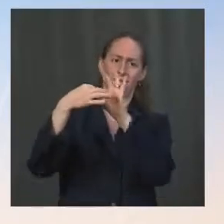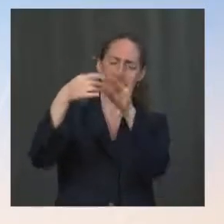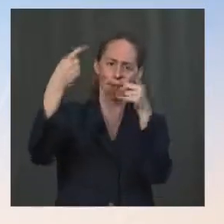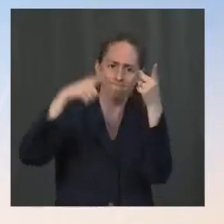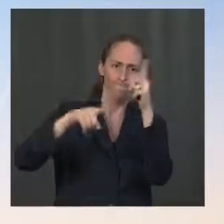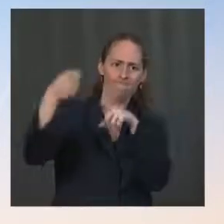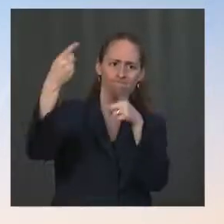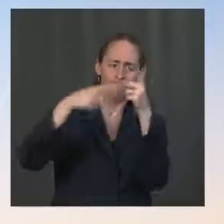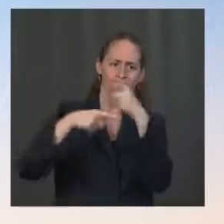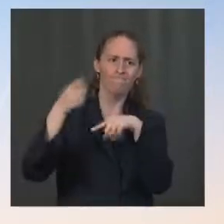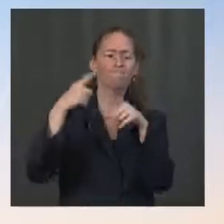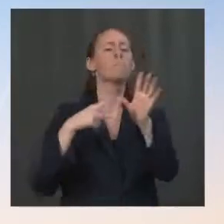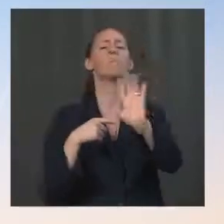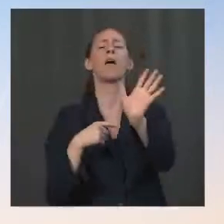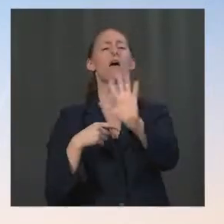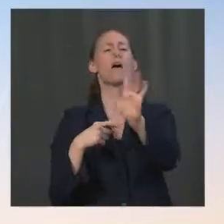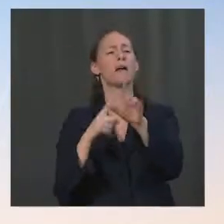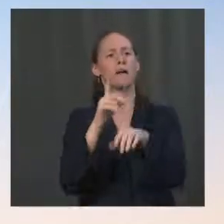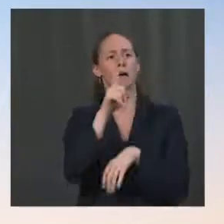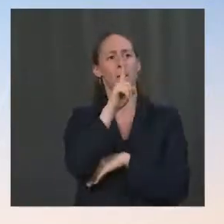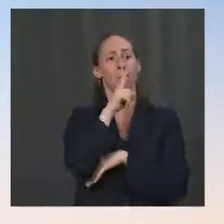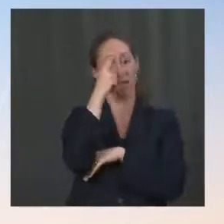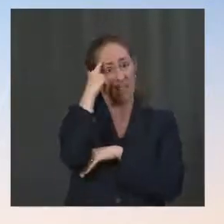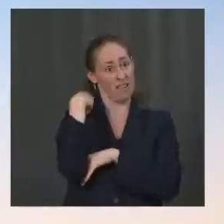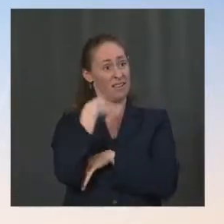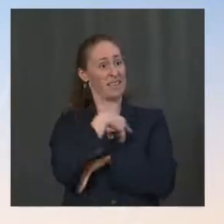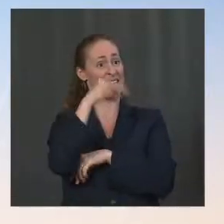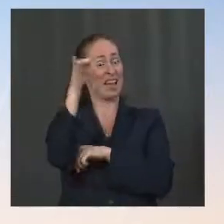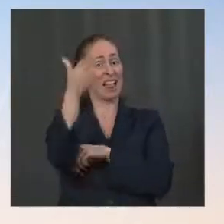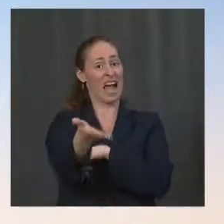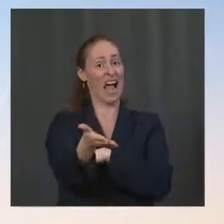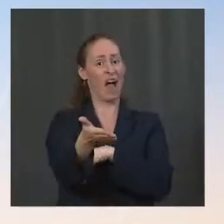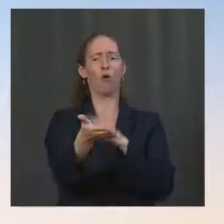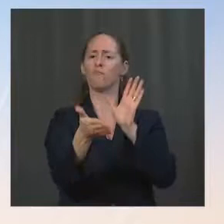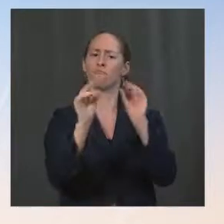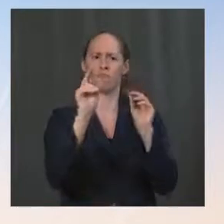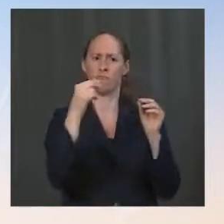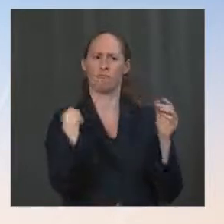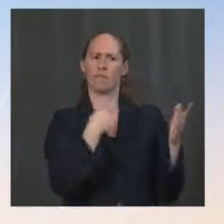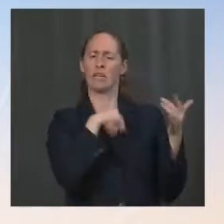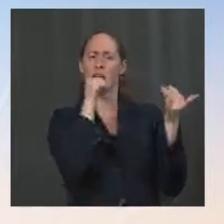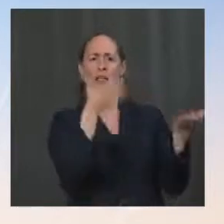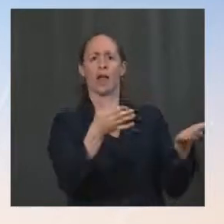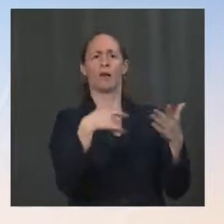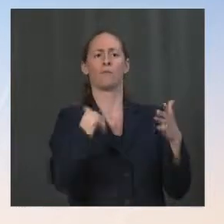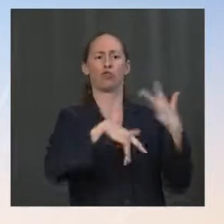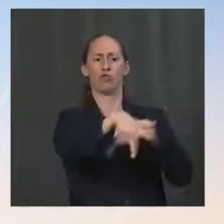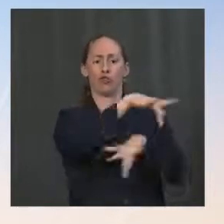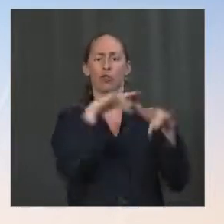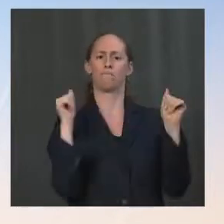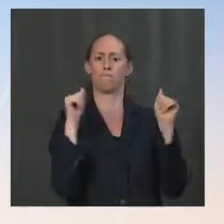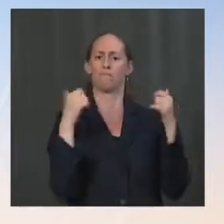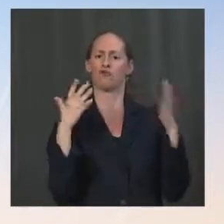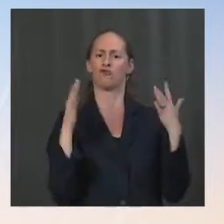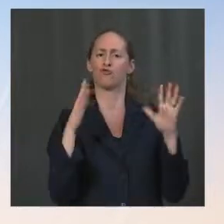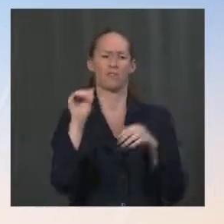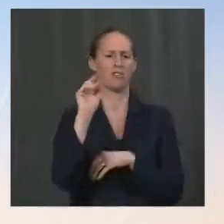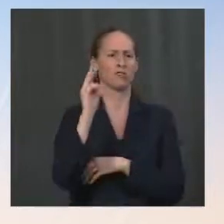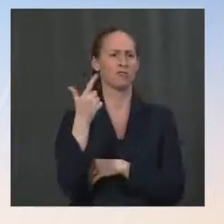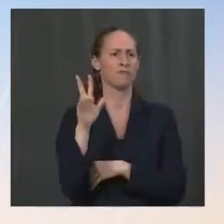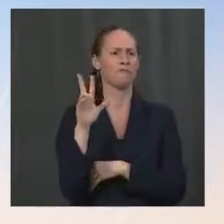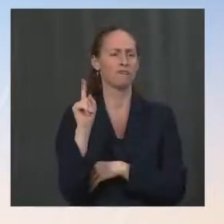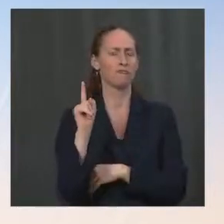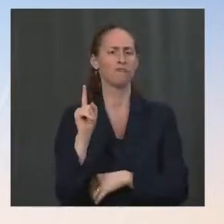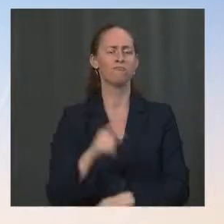on the ground. As we've noted, we are pulling our presence out by the 31st, and that has not changed. Go ahead. Senate Foreign Relations